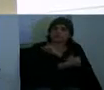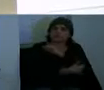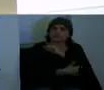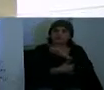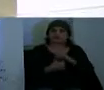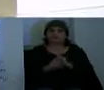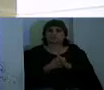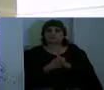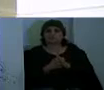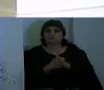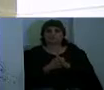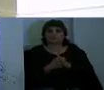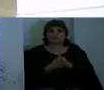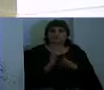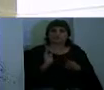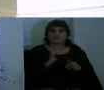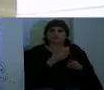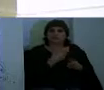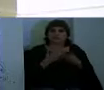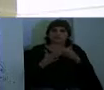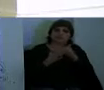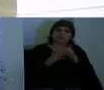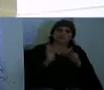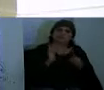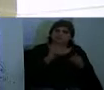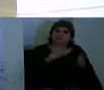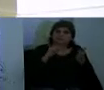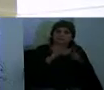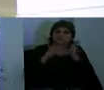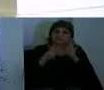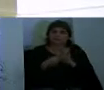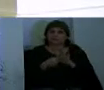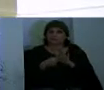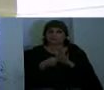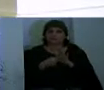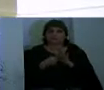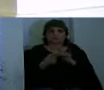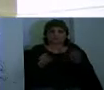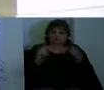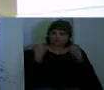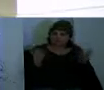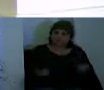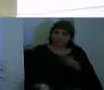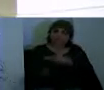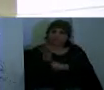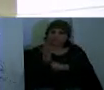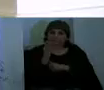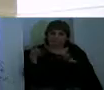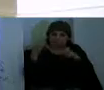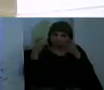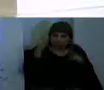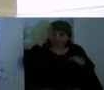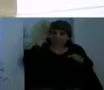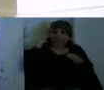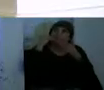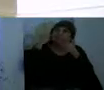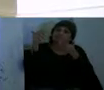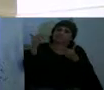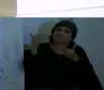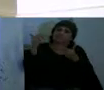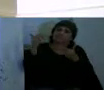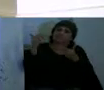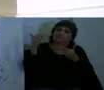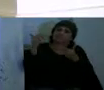he's our near. He's our purpose for being here this morning, to give him thanks for what he's